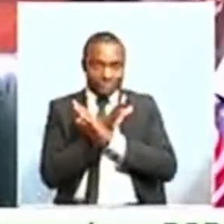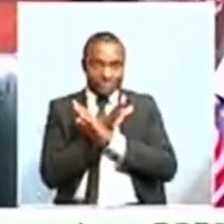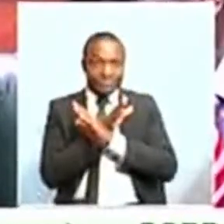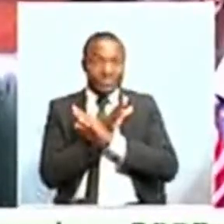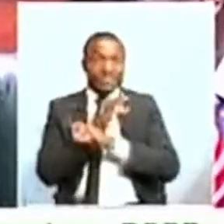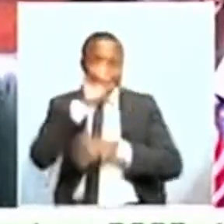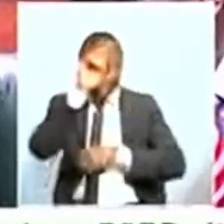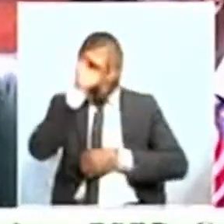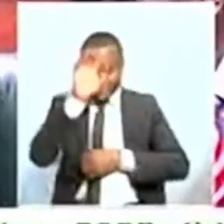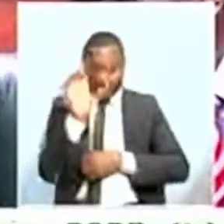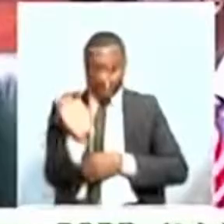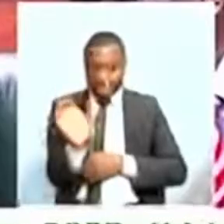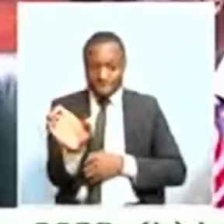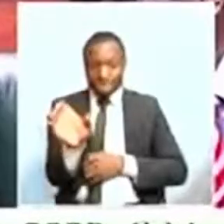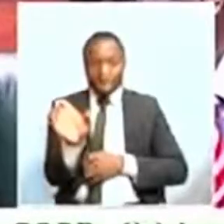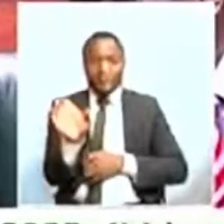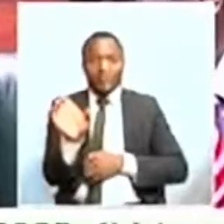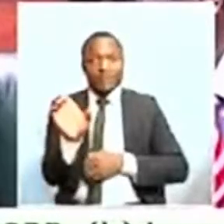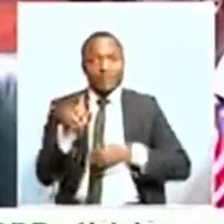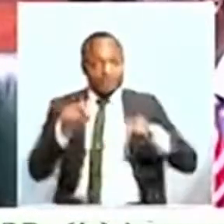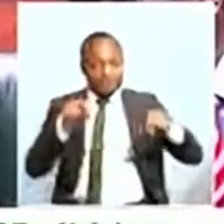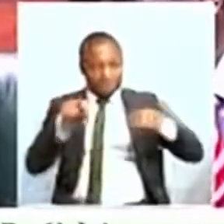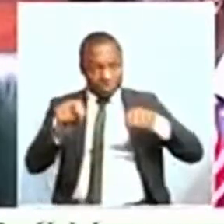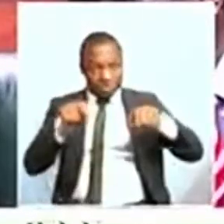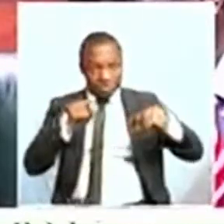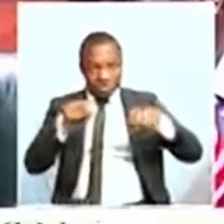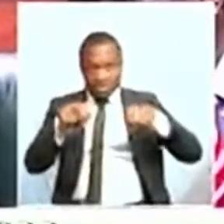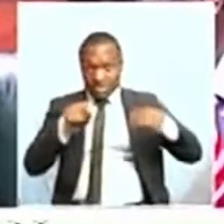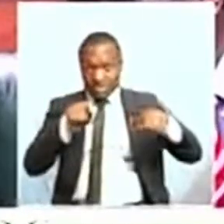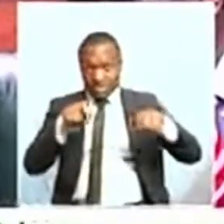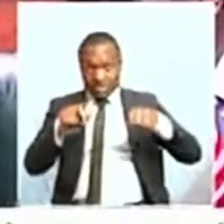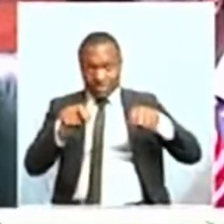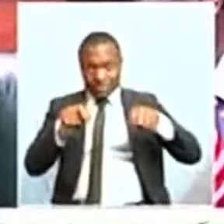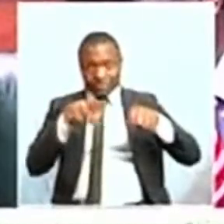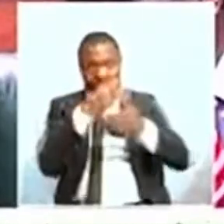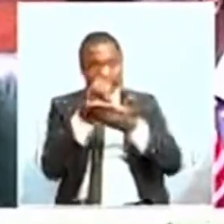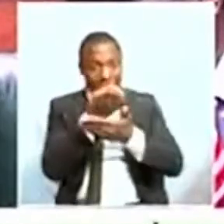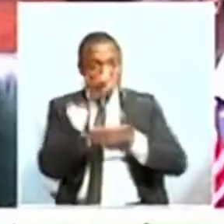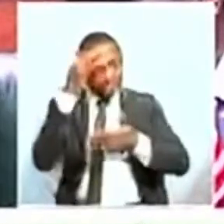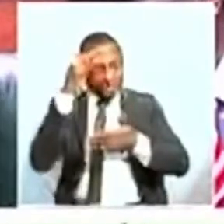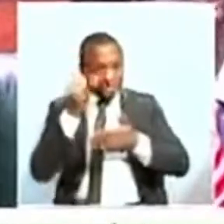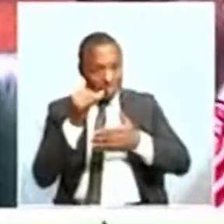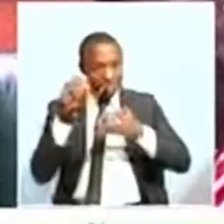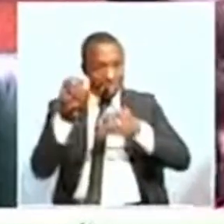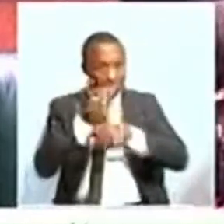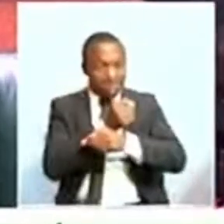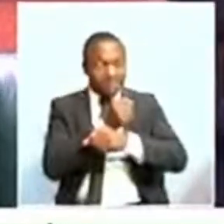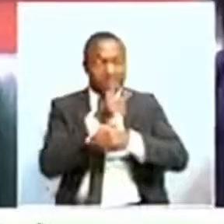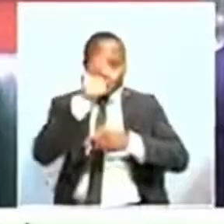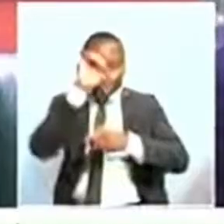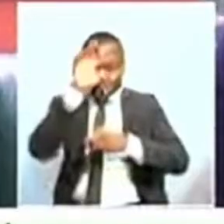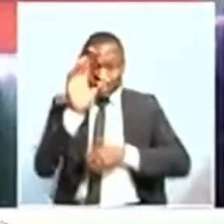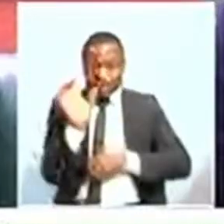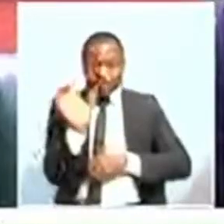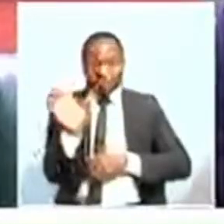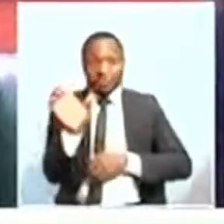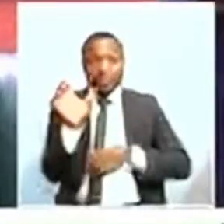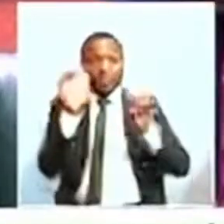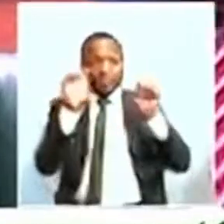the mining sector anchors the economy. And that is why when we were taking over, because the mining sector was